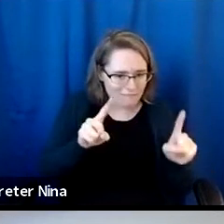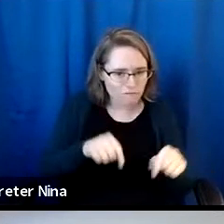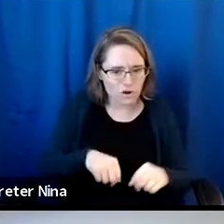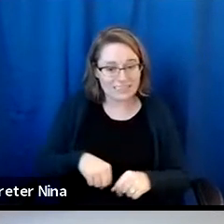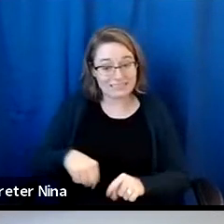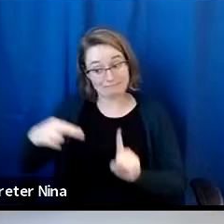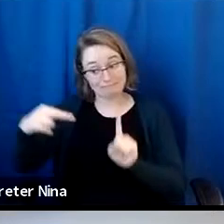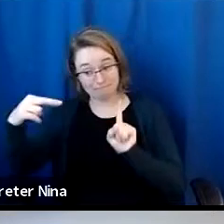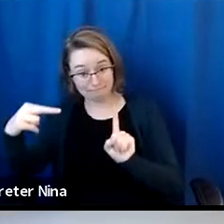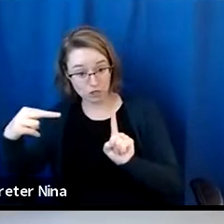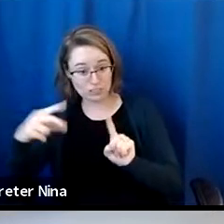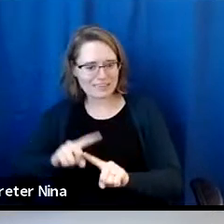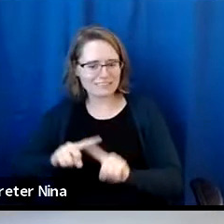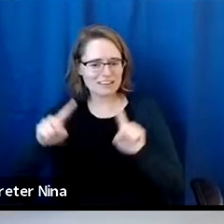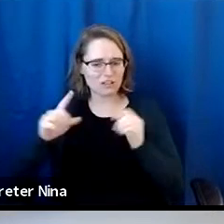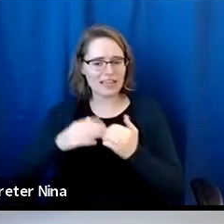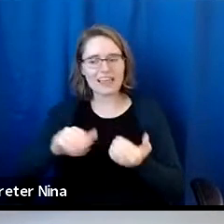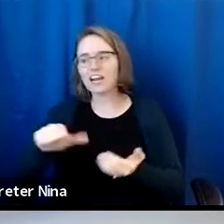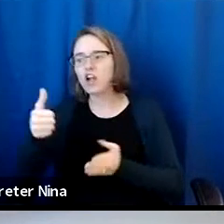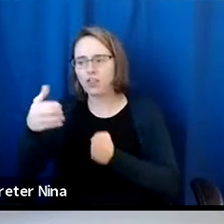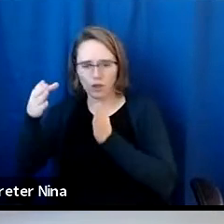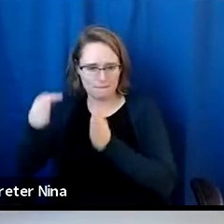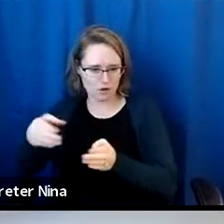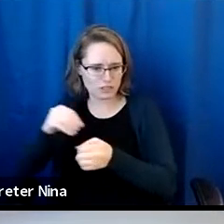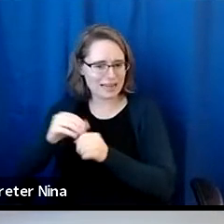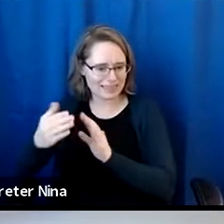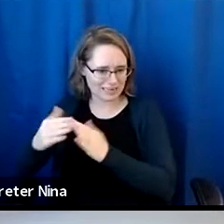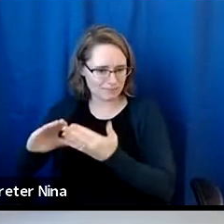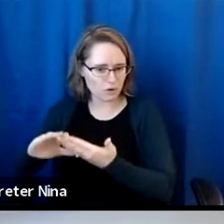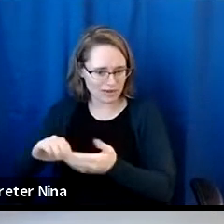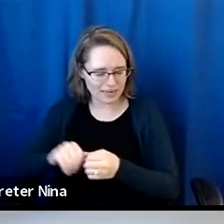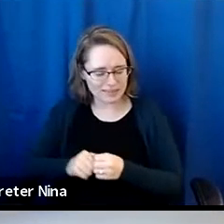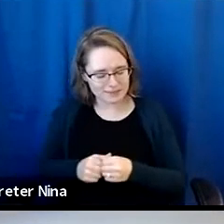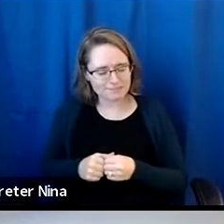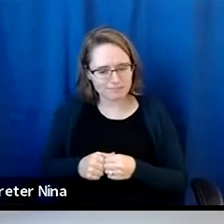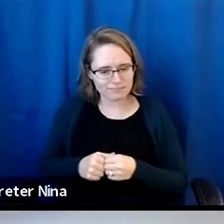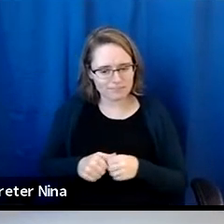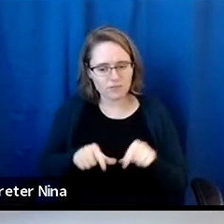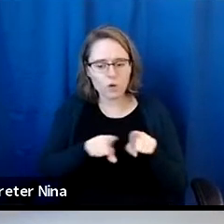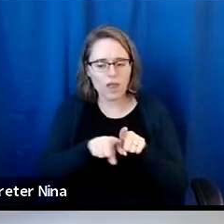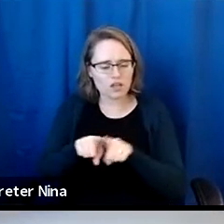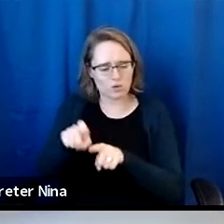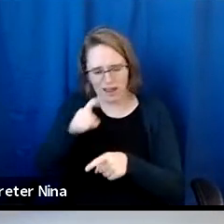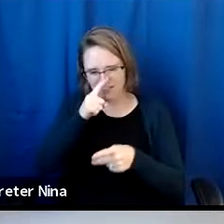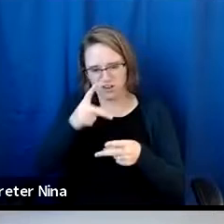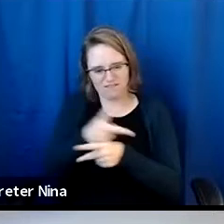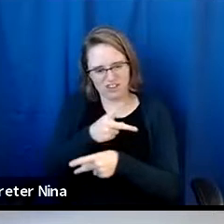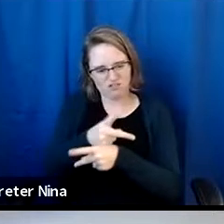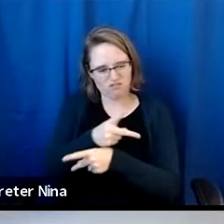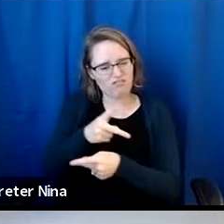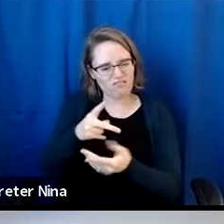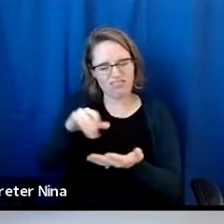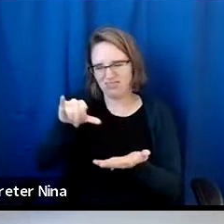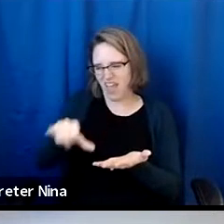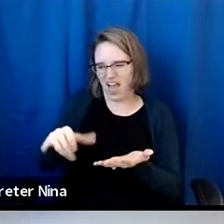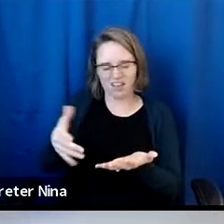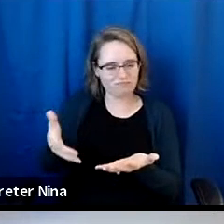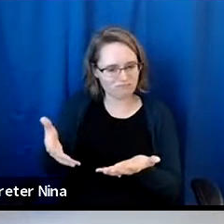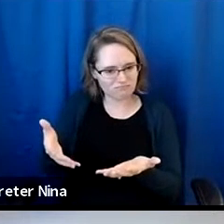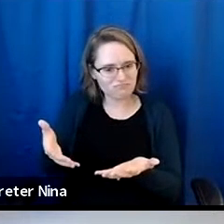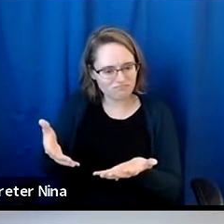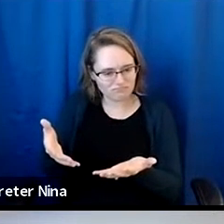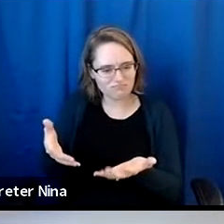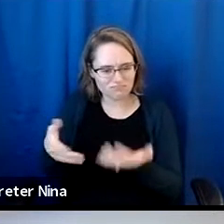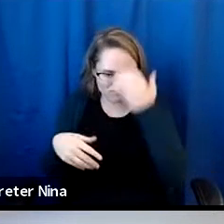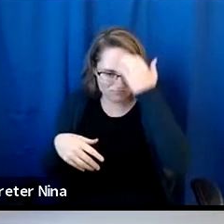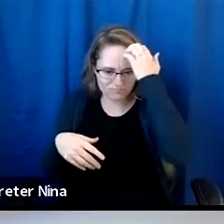perceived different than someone else within the community. And so we also have to navigate that as well. And so